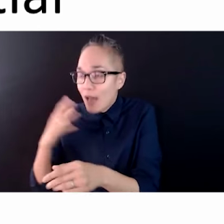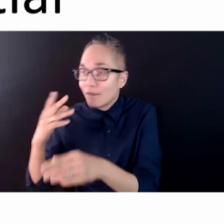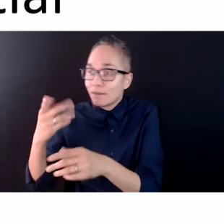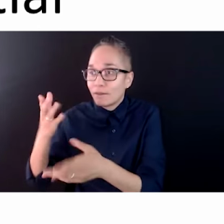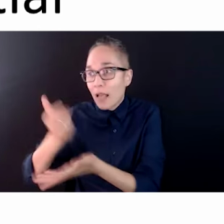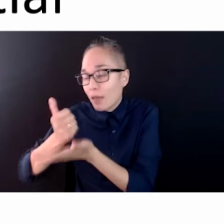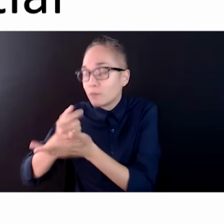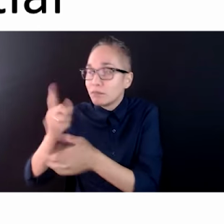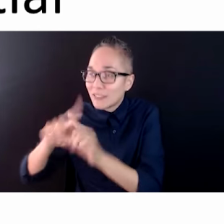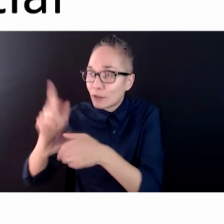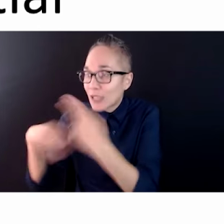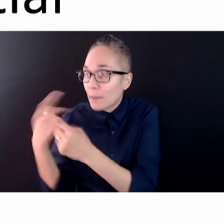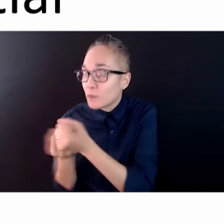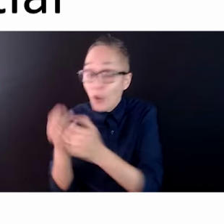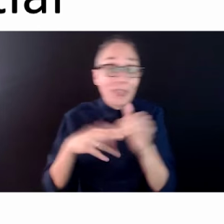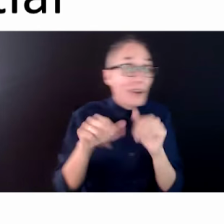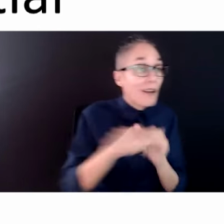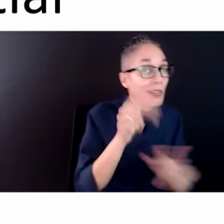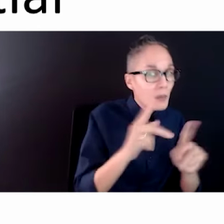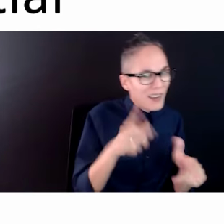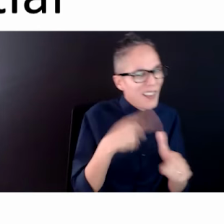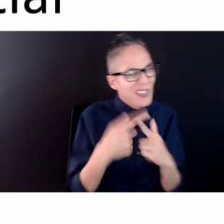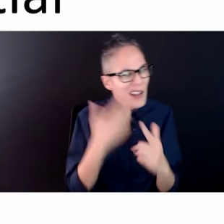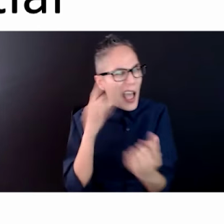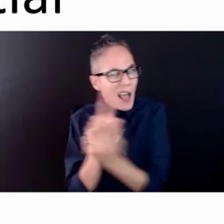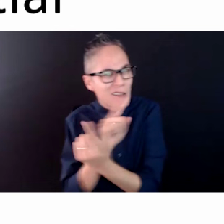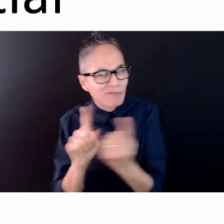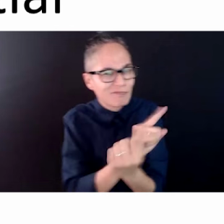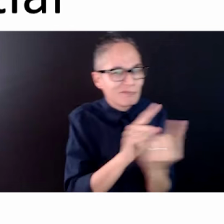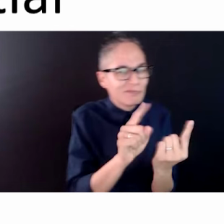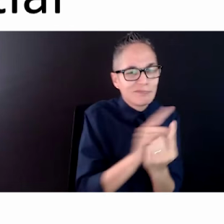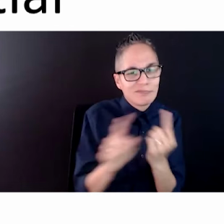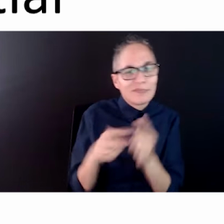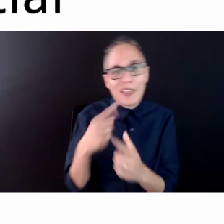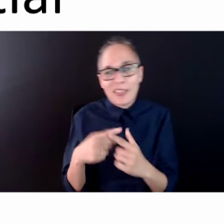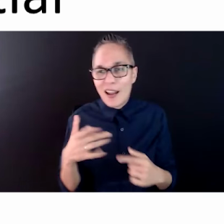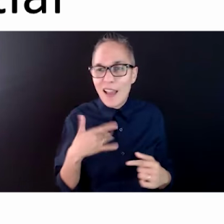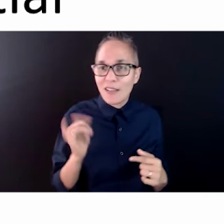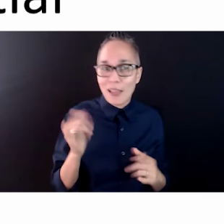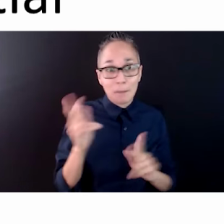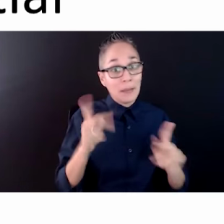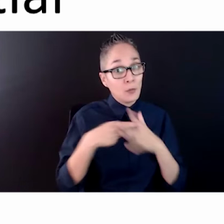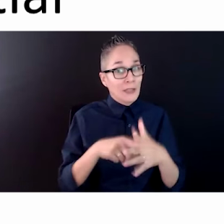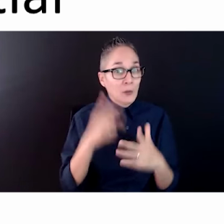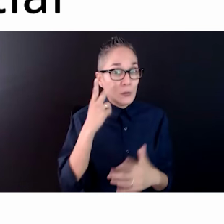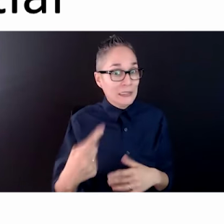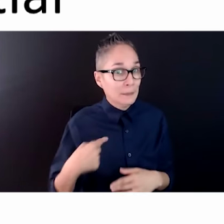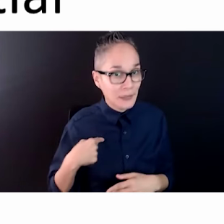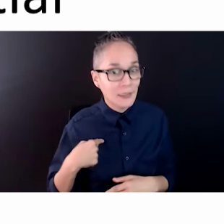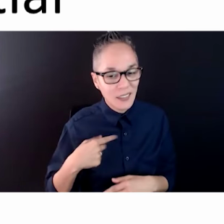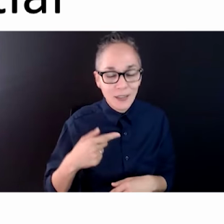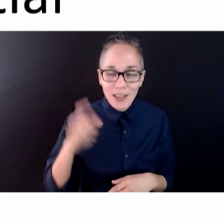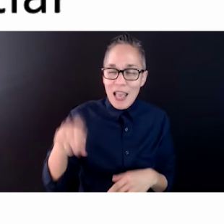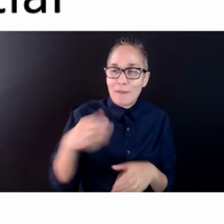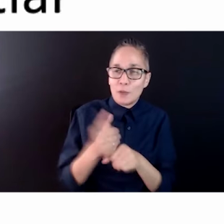my fellow servers. Yes. Right? Yep. So, and I got to know them and they got to know me, and it's just like, people are starting to see me. So I think you have to